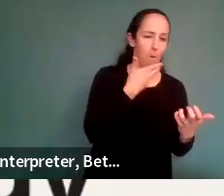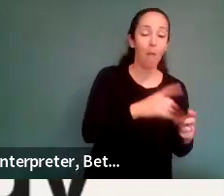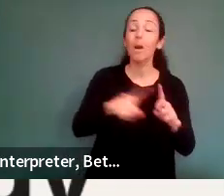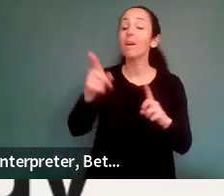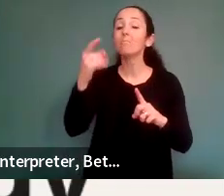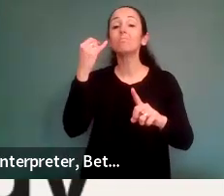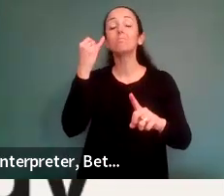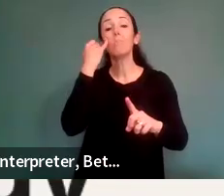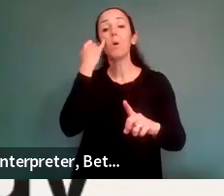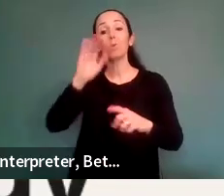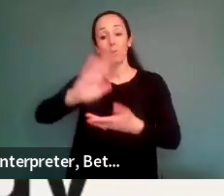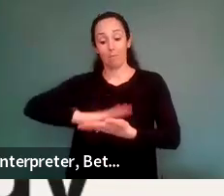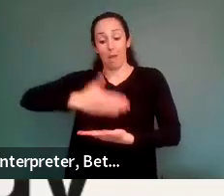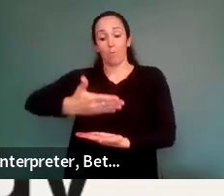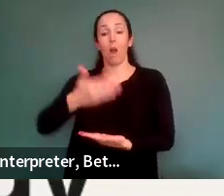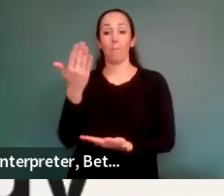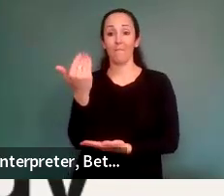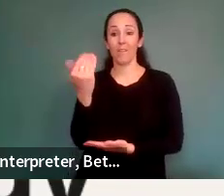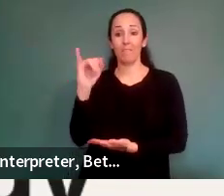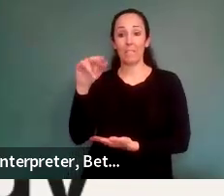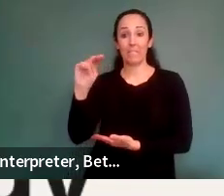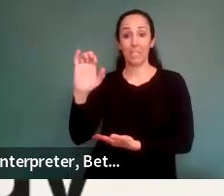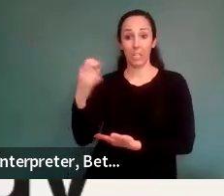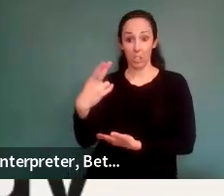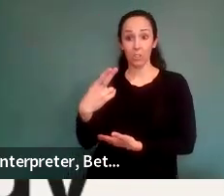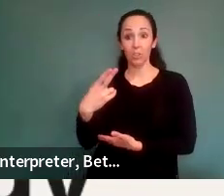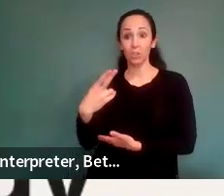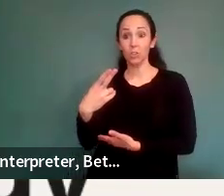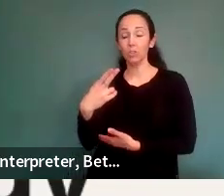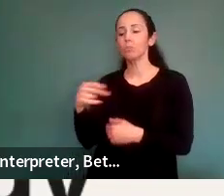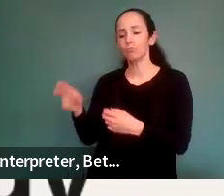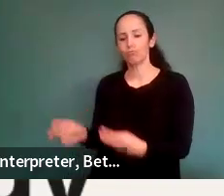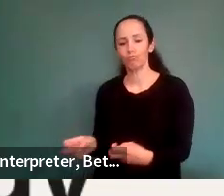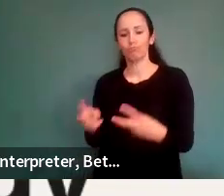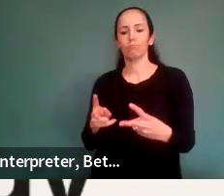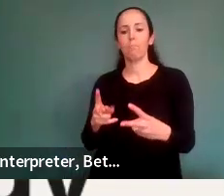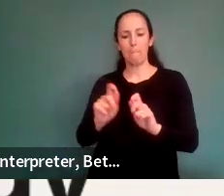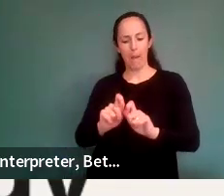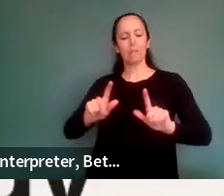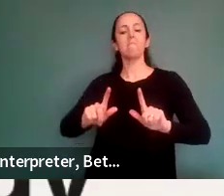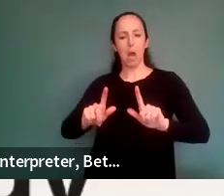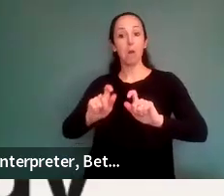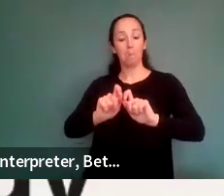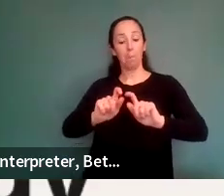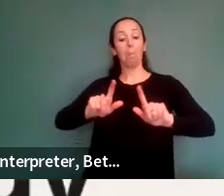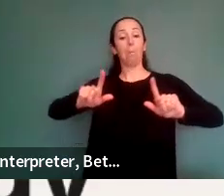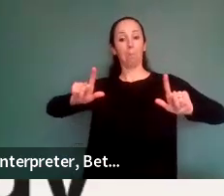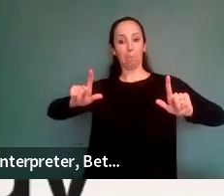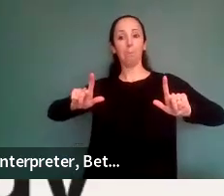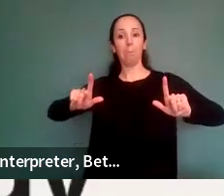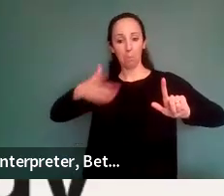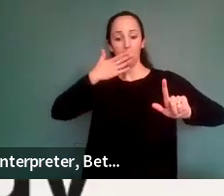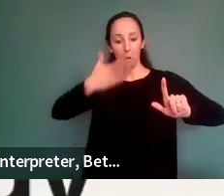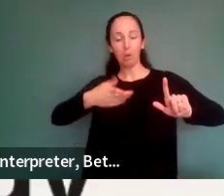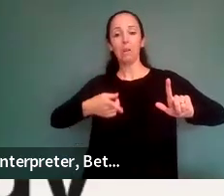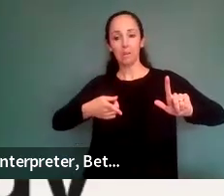load the magnifier, and you're able to magnify out just a bit, and it accommodates